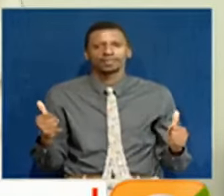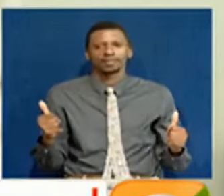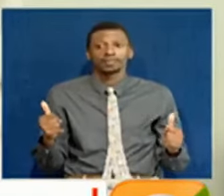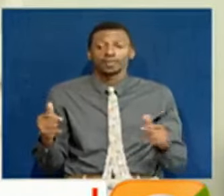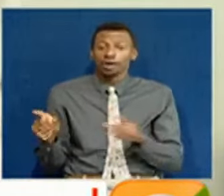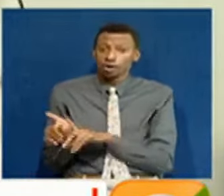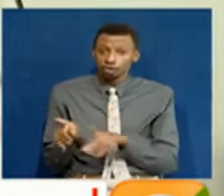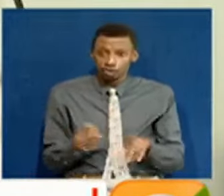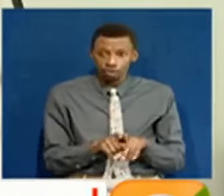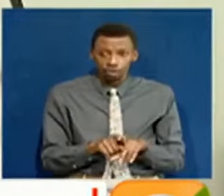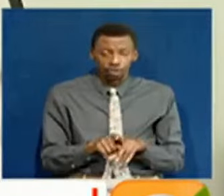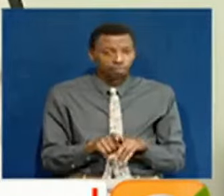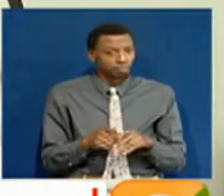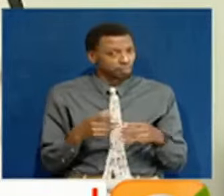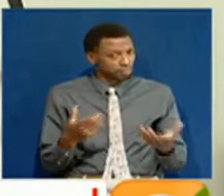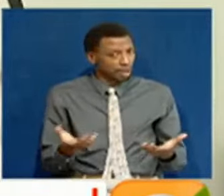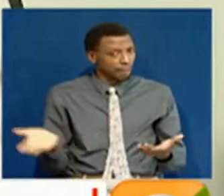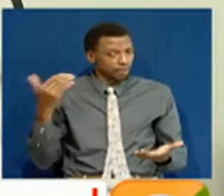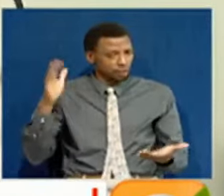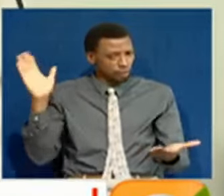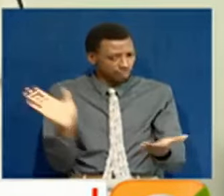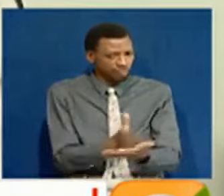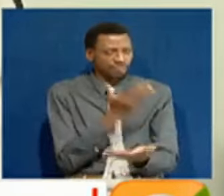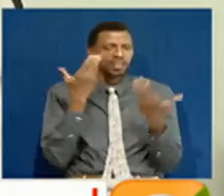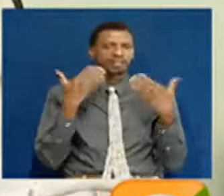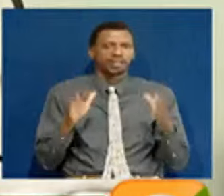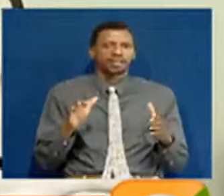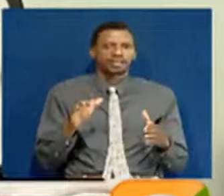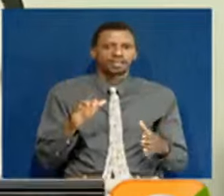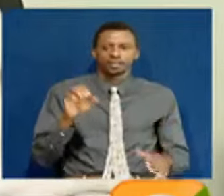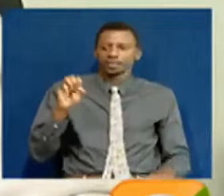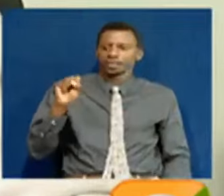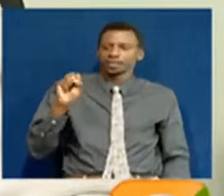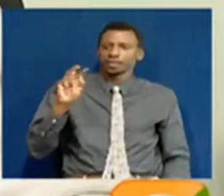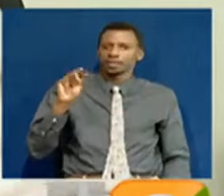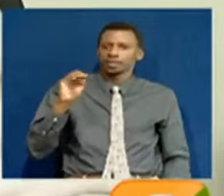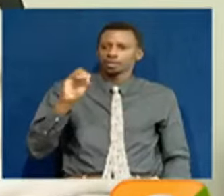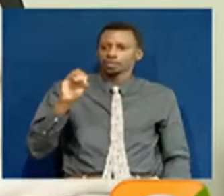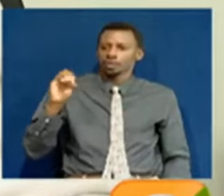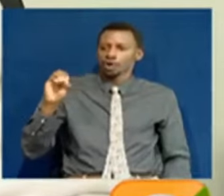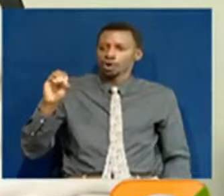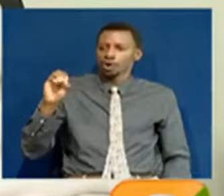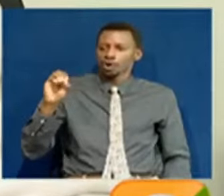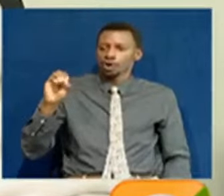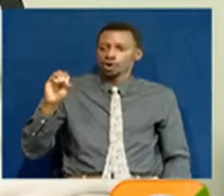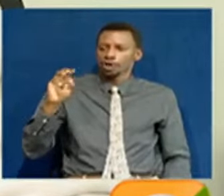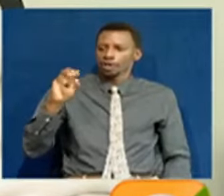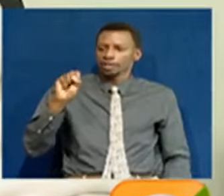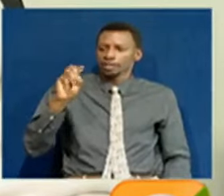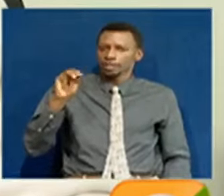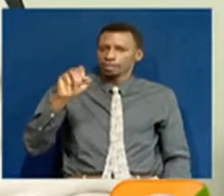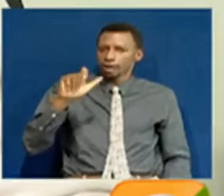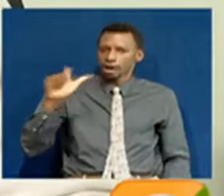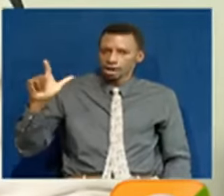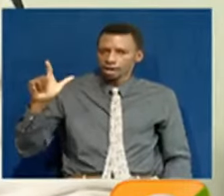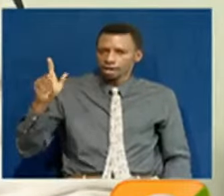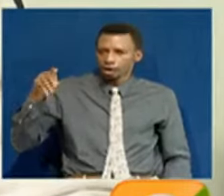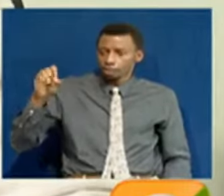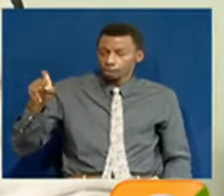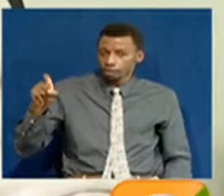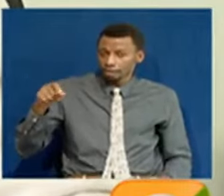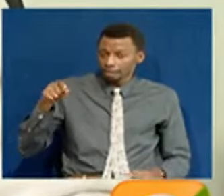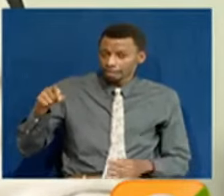also, since we eradicated smallpox, which is a very close cousin of Mpox, isn't it? Then